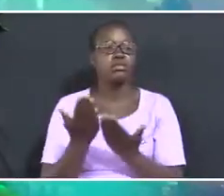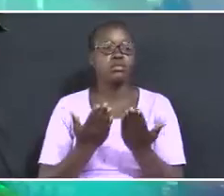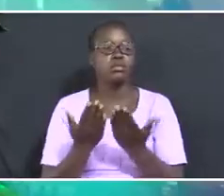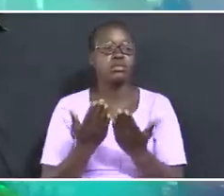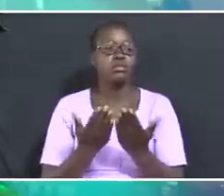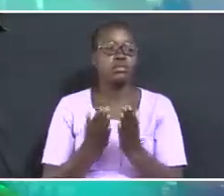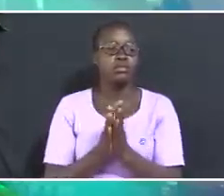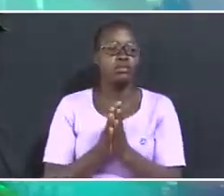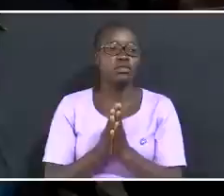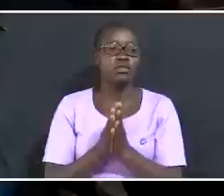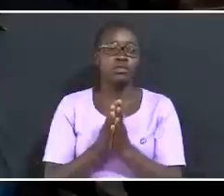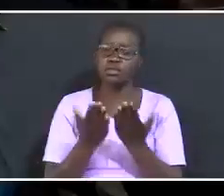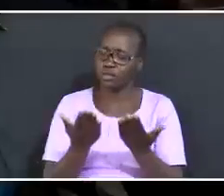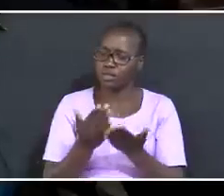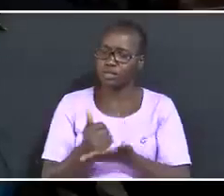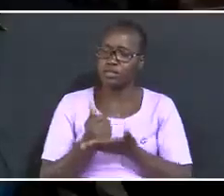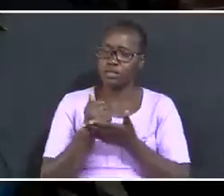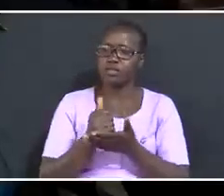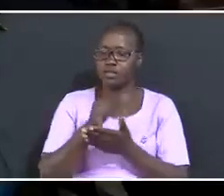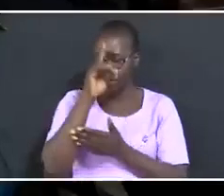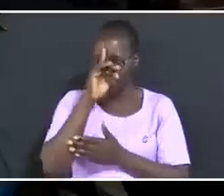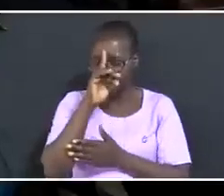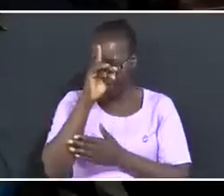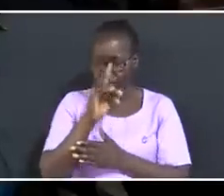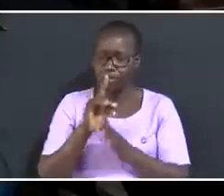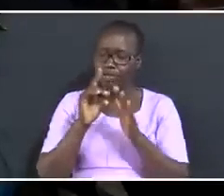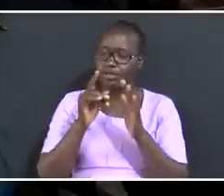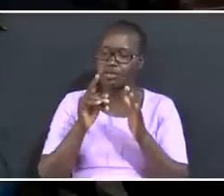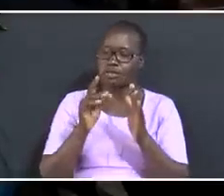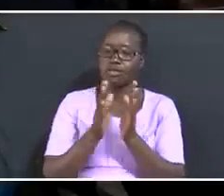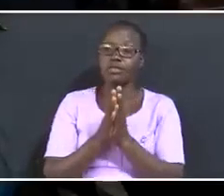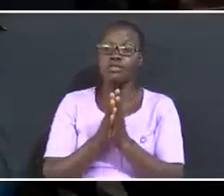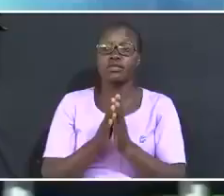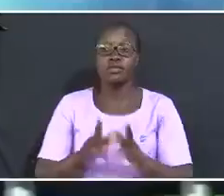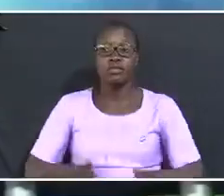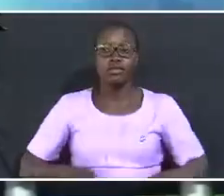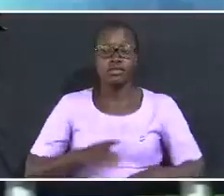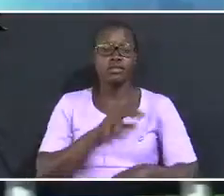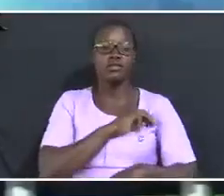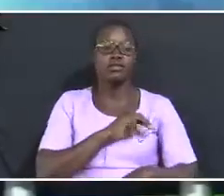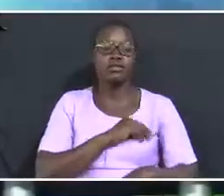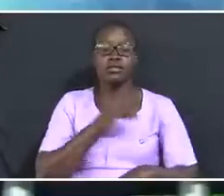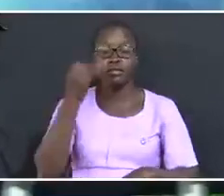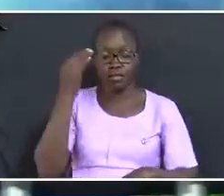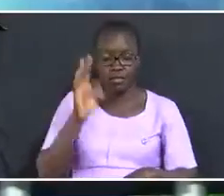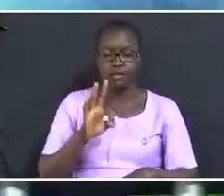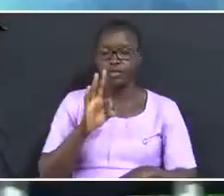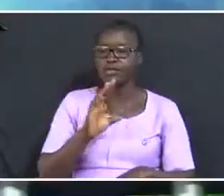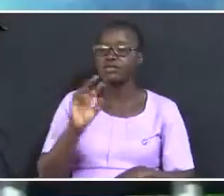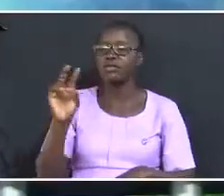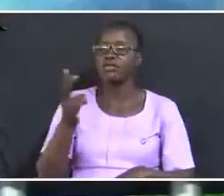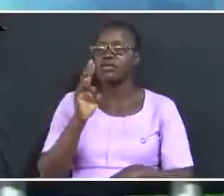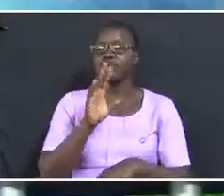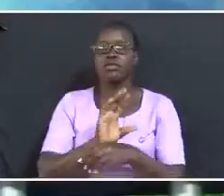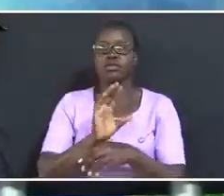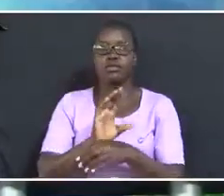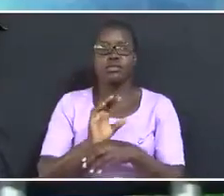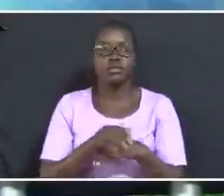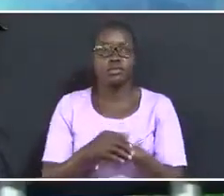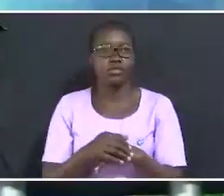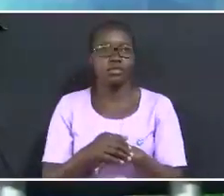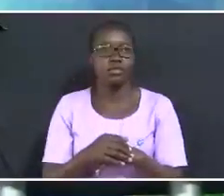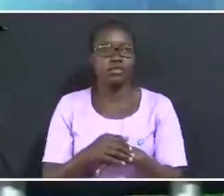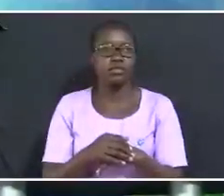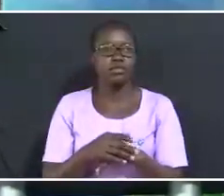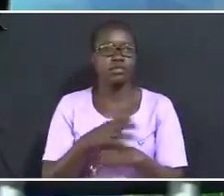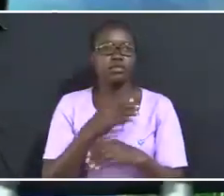address the critical aspects of the life and mission of the Seventh-day Adventist Church. And